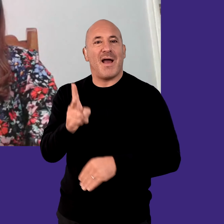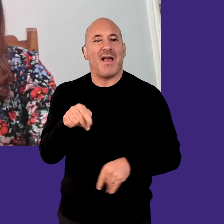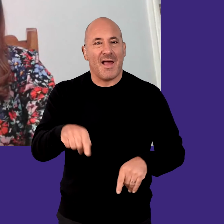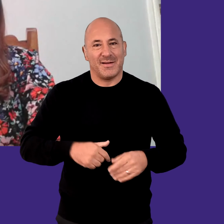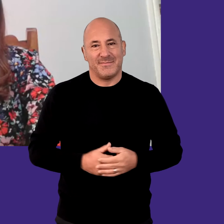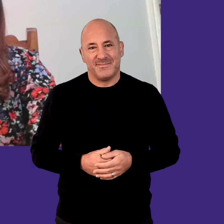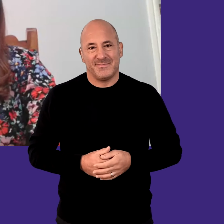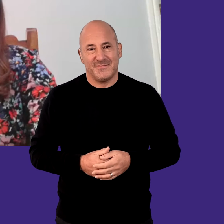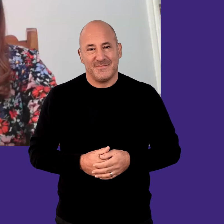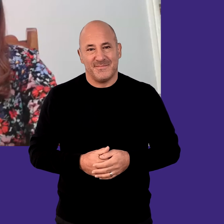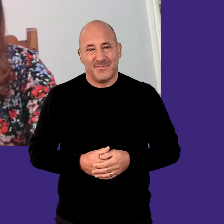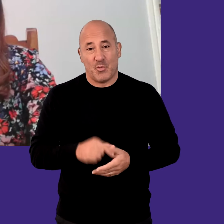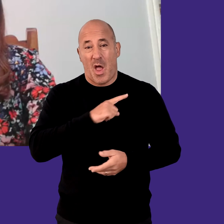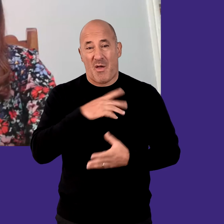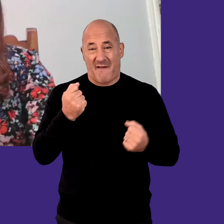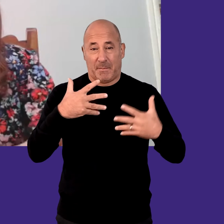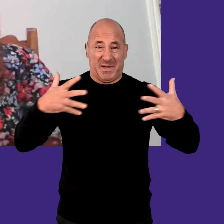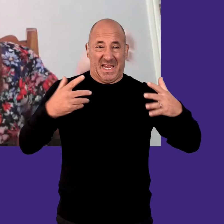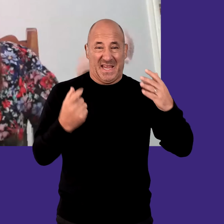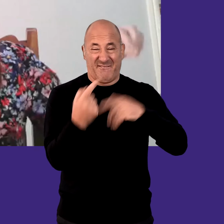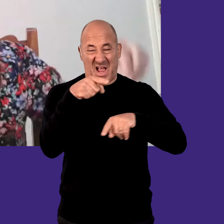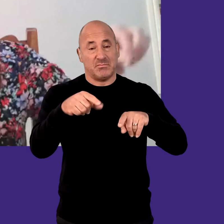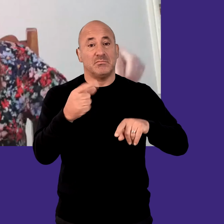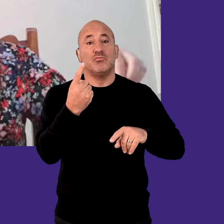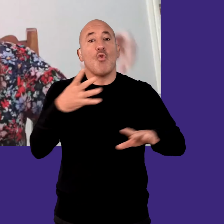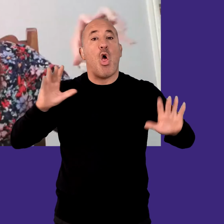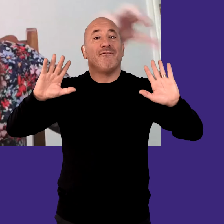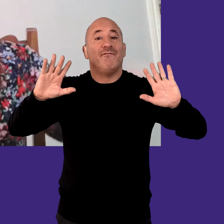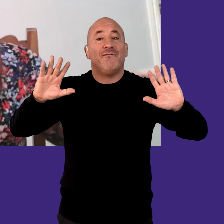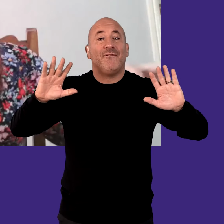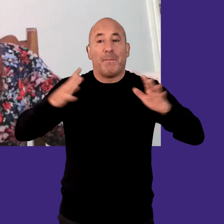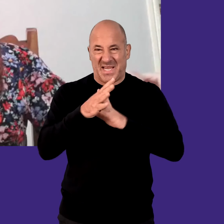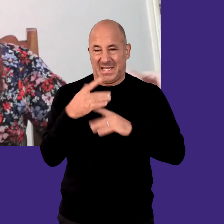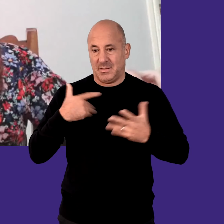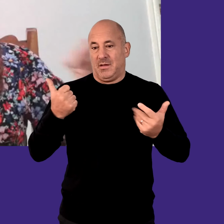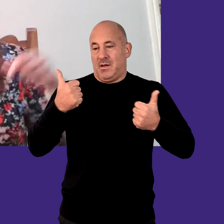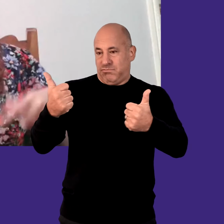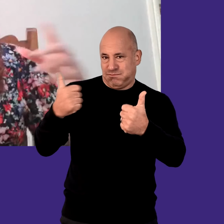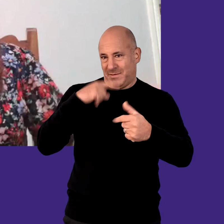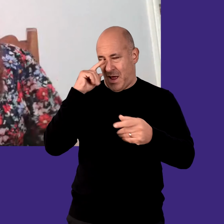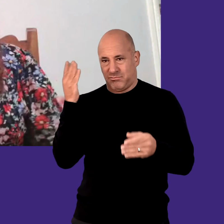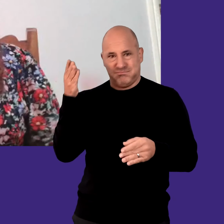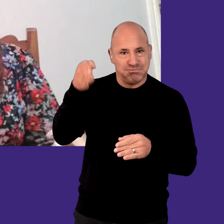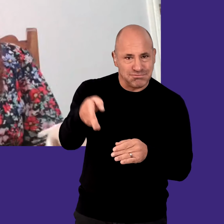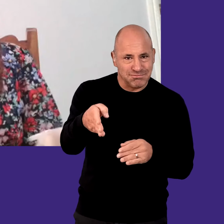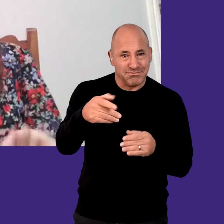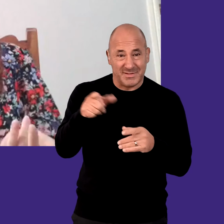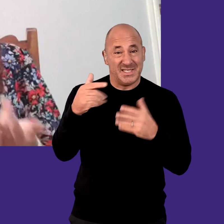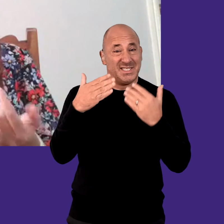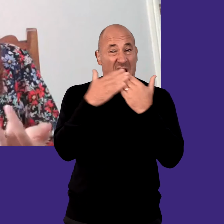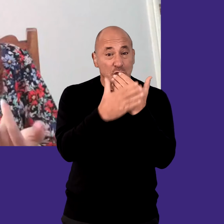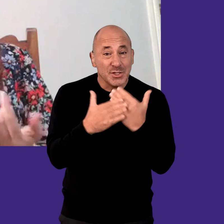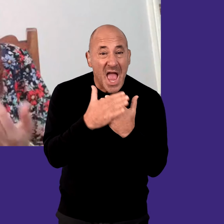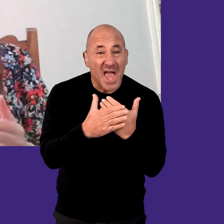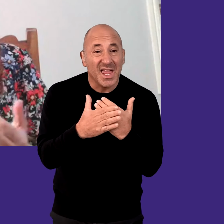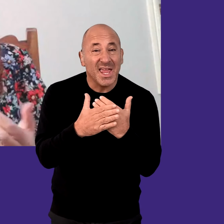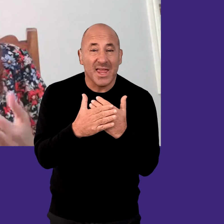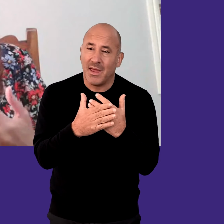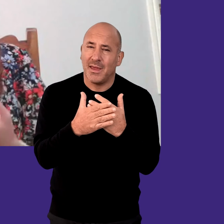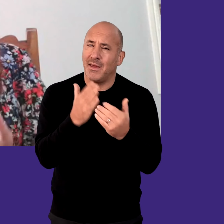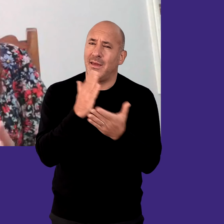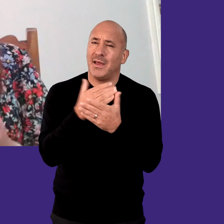to enable us to do that, because we're having big events that are just one-off things that are allowing us time. They're on a Saturday as